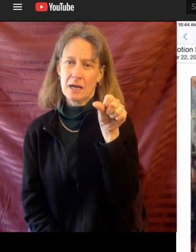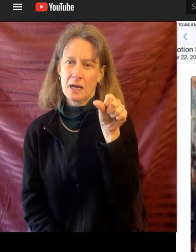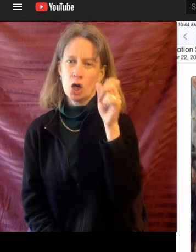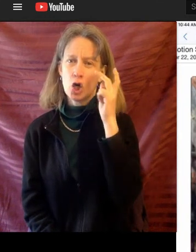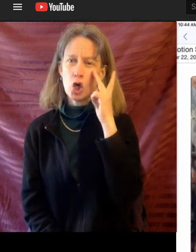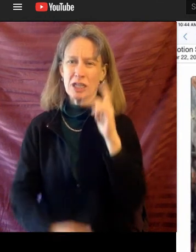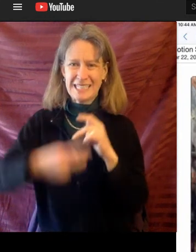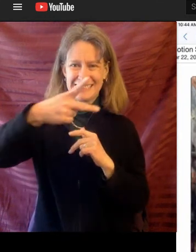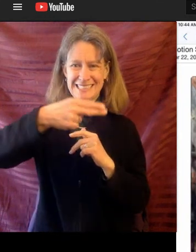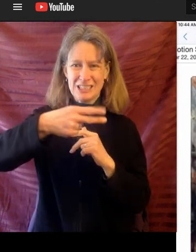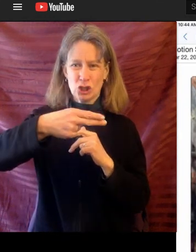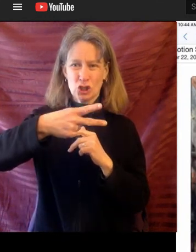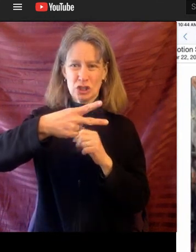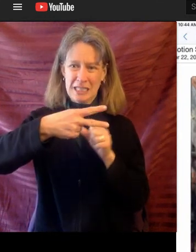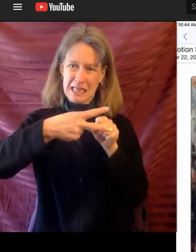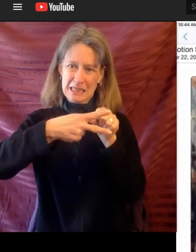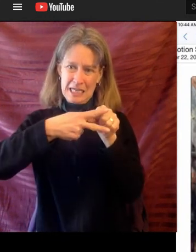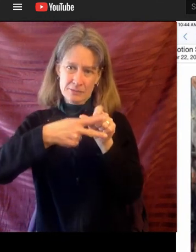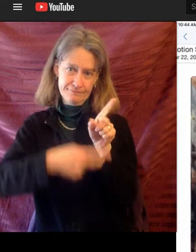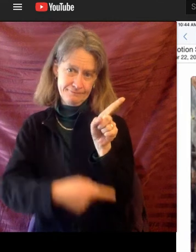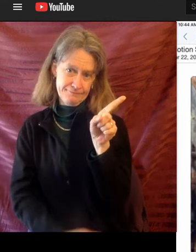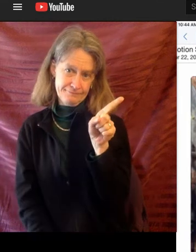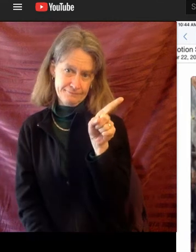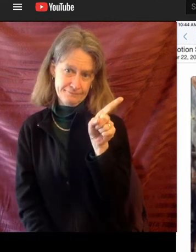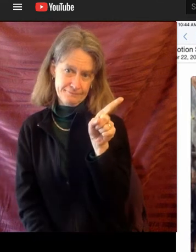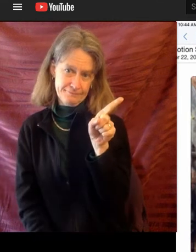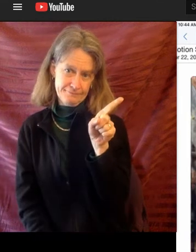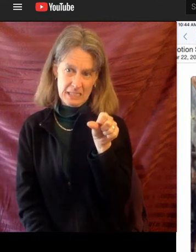like scissors up at the top.